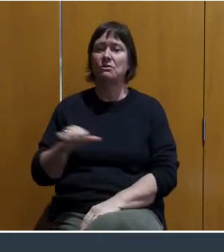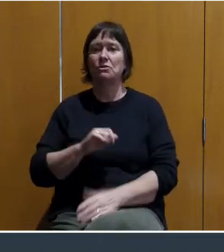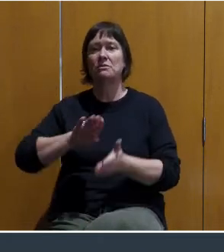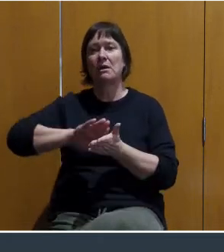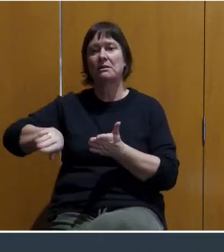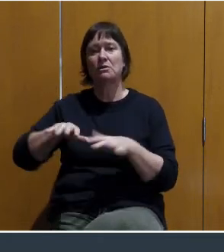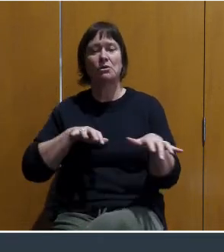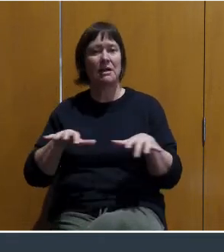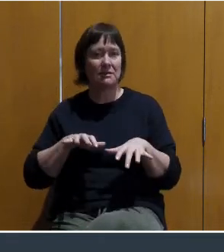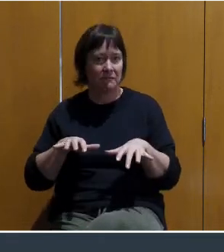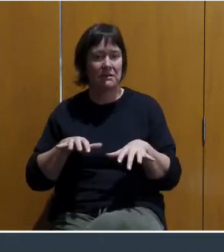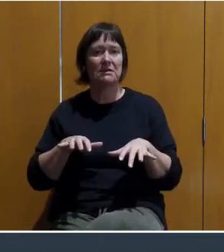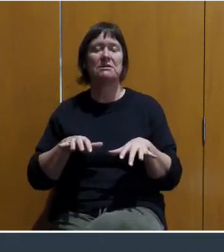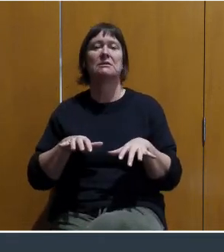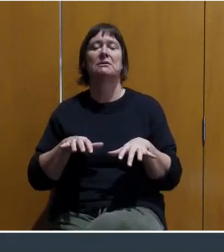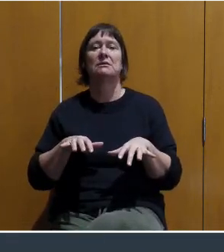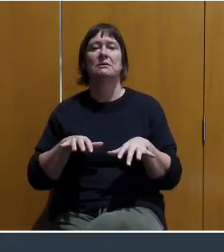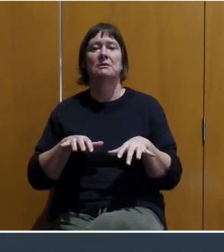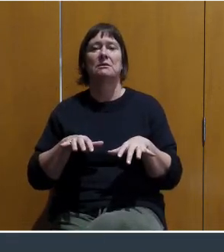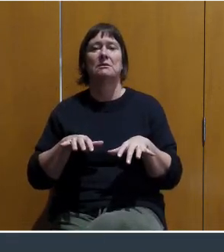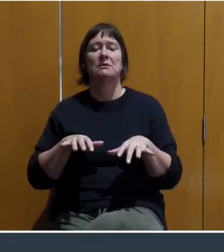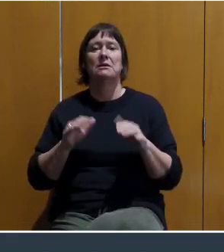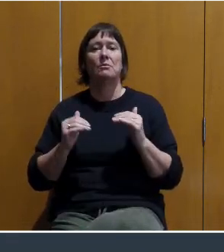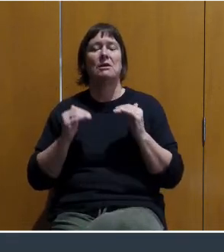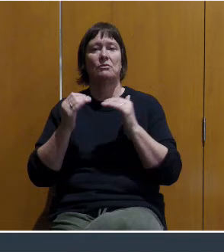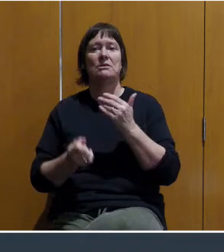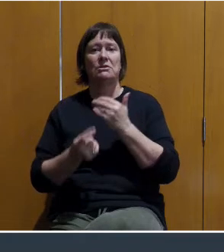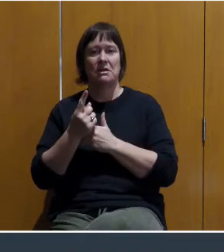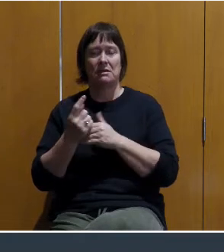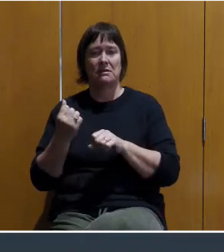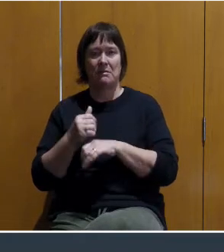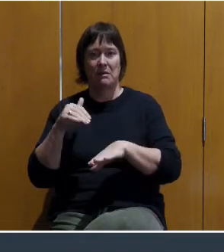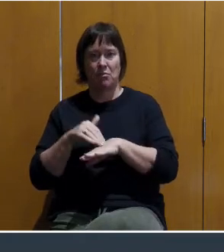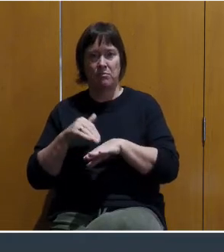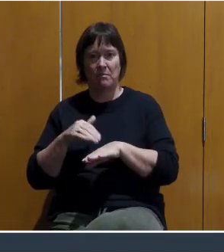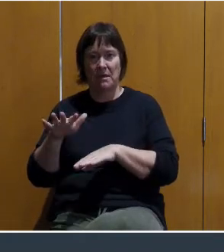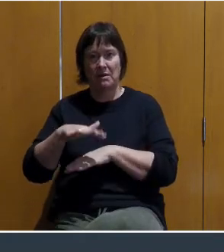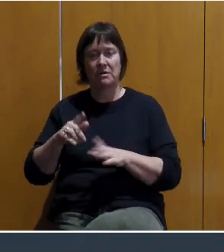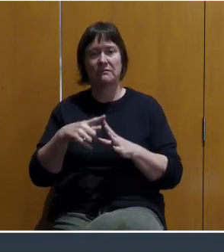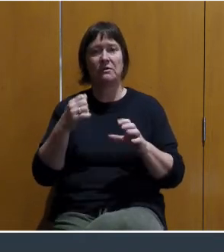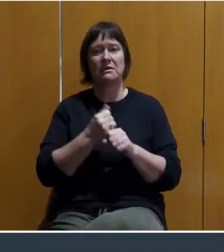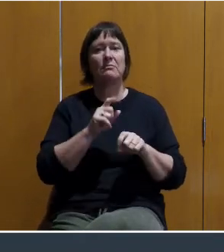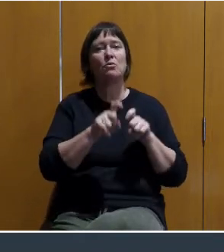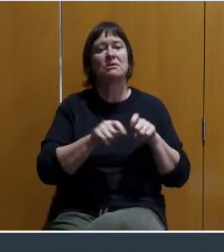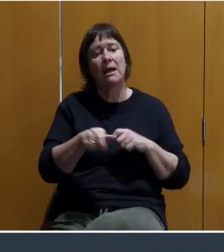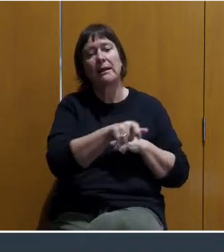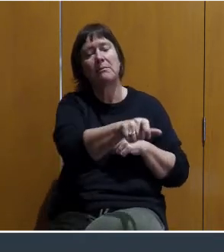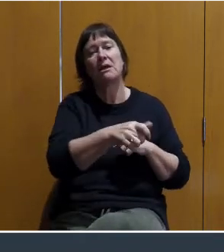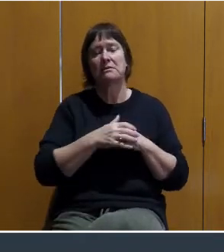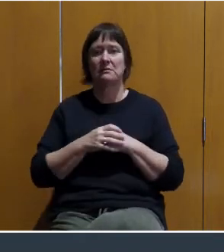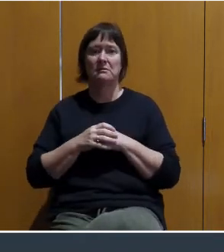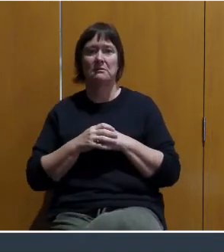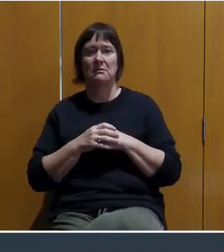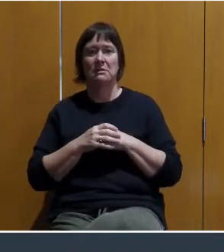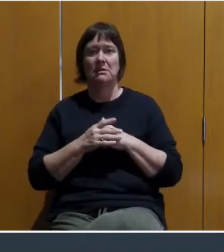exclude activities that are more likely to increase chances of creating nuisance, for example, cycling paths. The